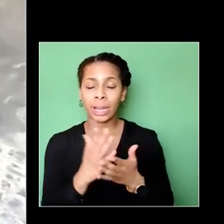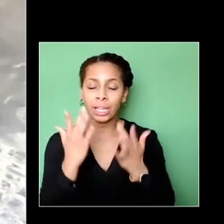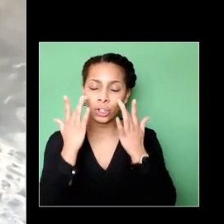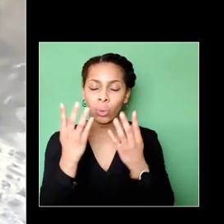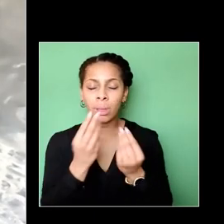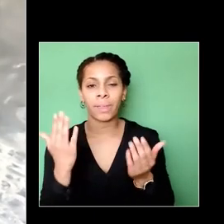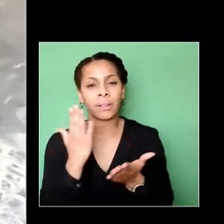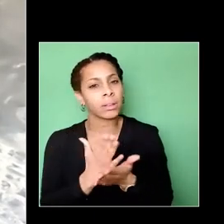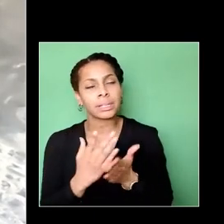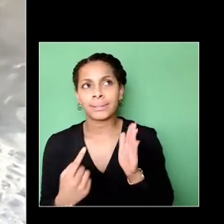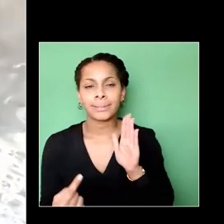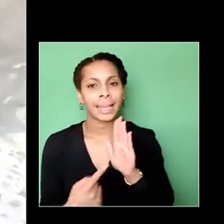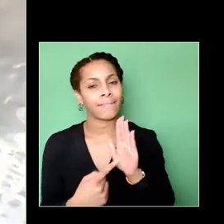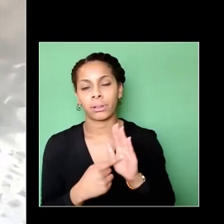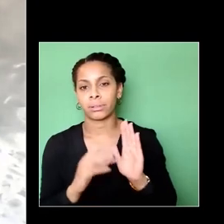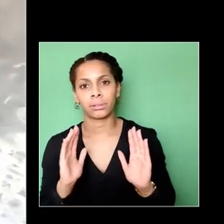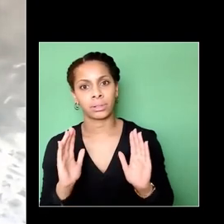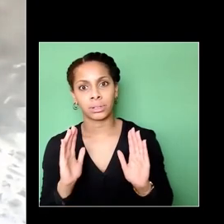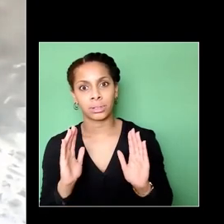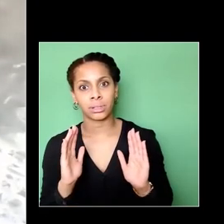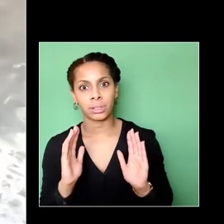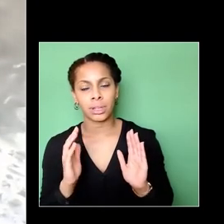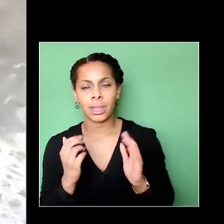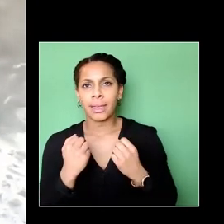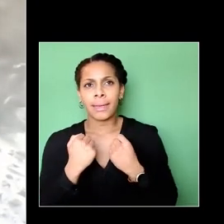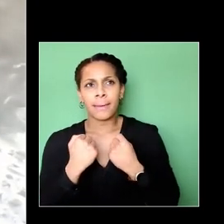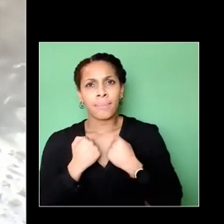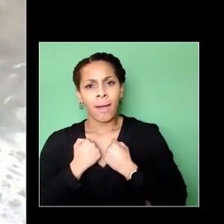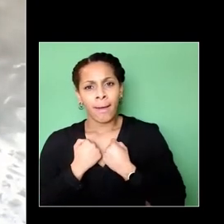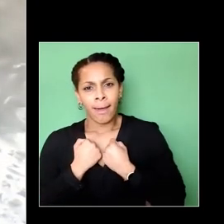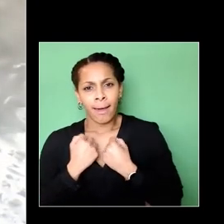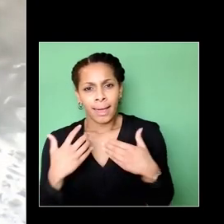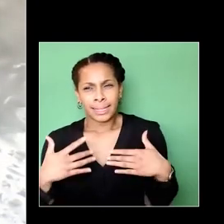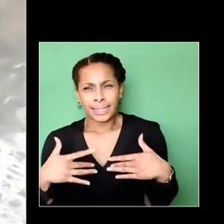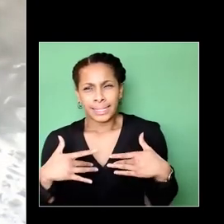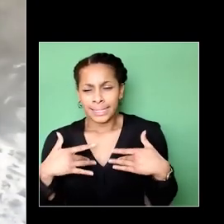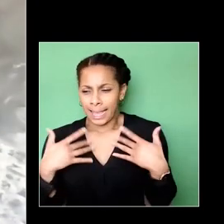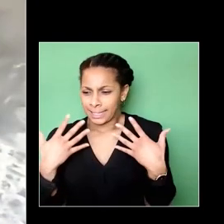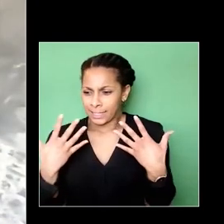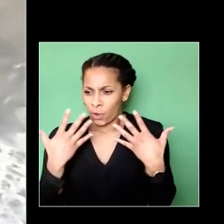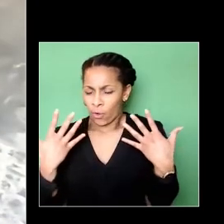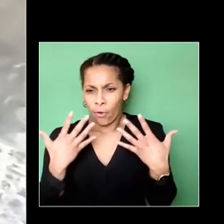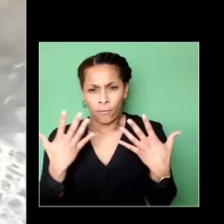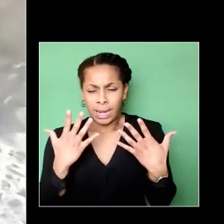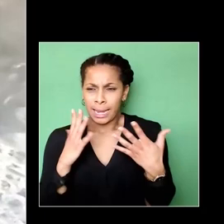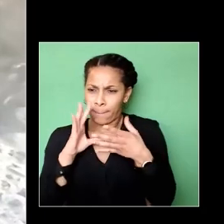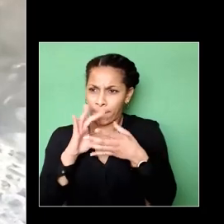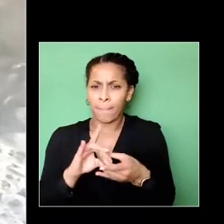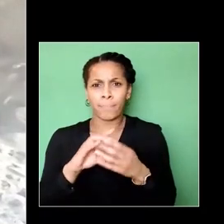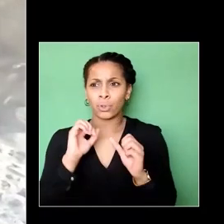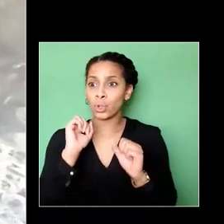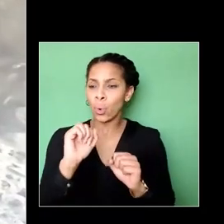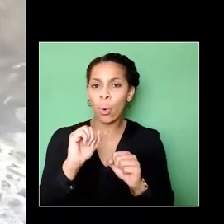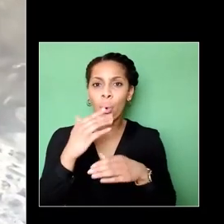my mind, in my own sense of grounding of your work within this history.